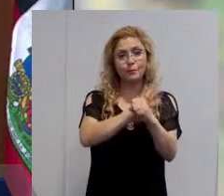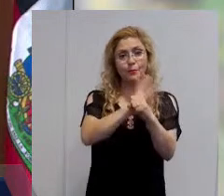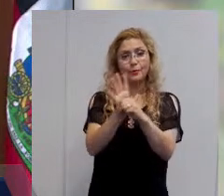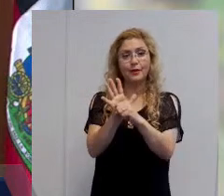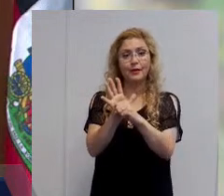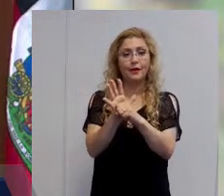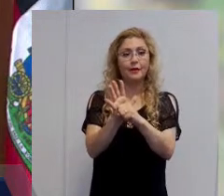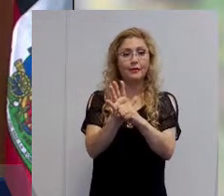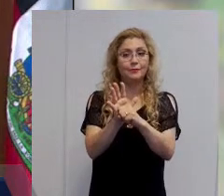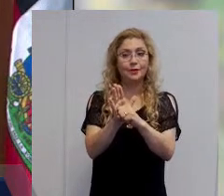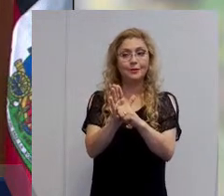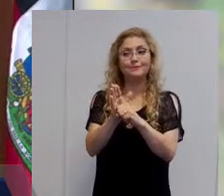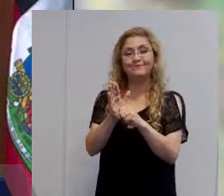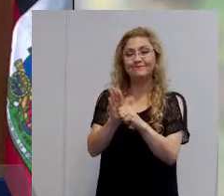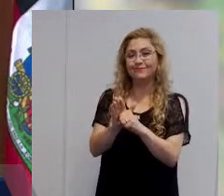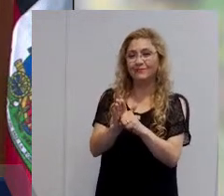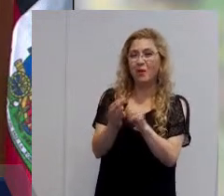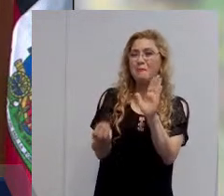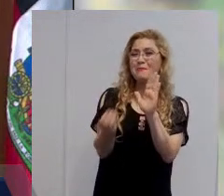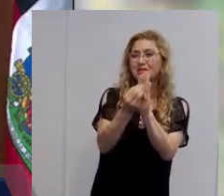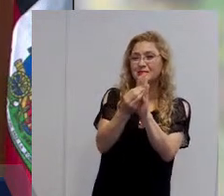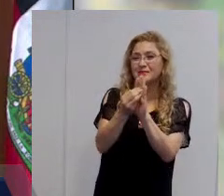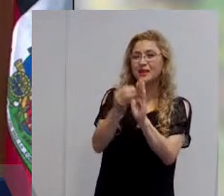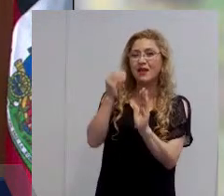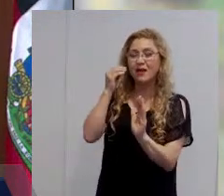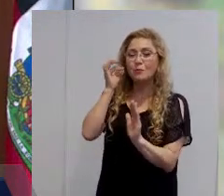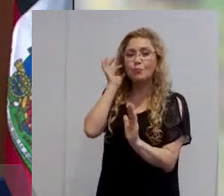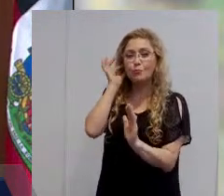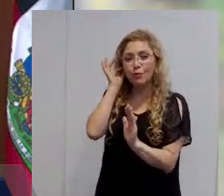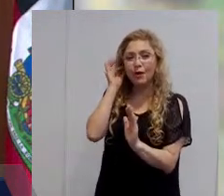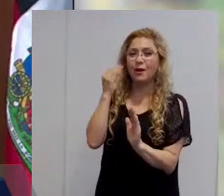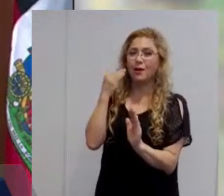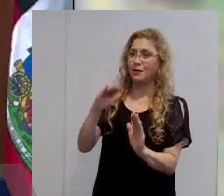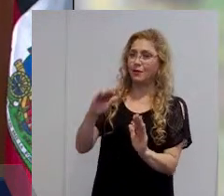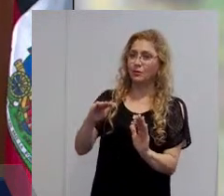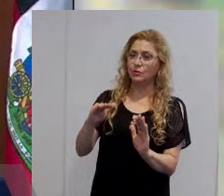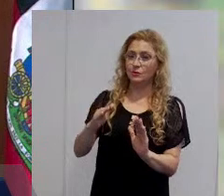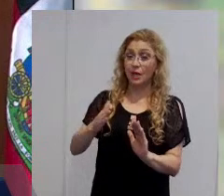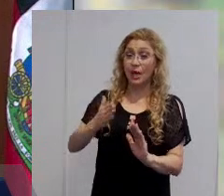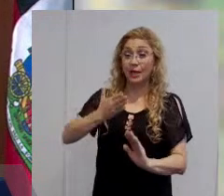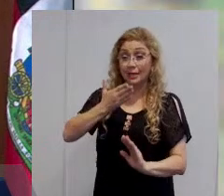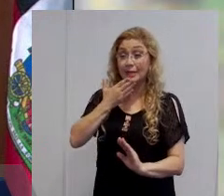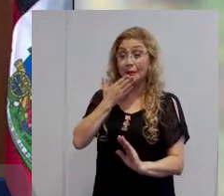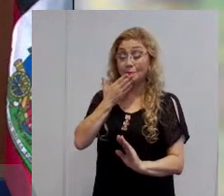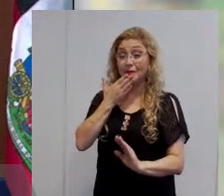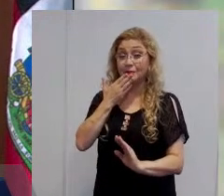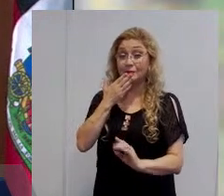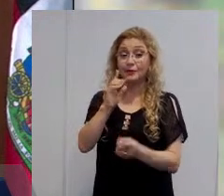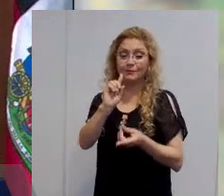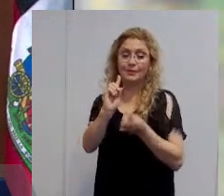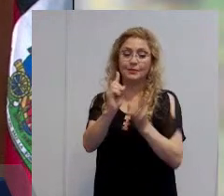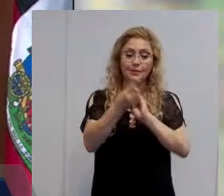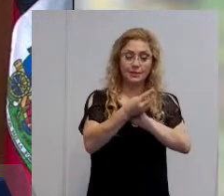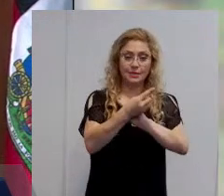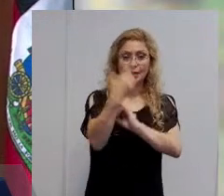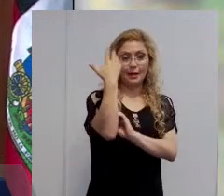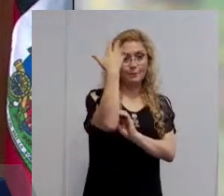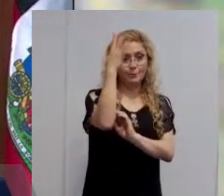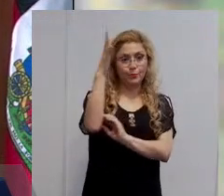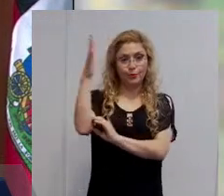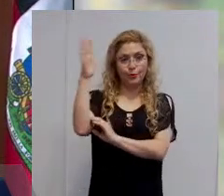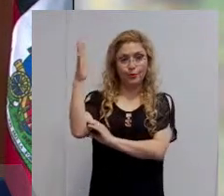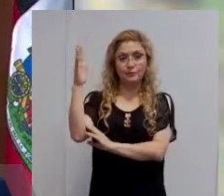consequences of the pandemic, especially women and children. We also suffer the consequences of climate